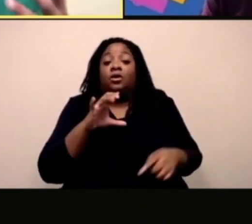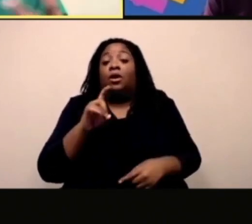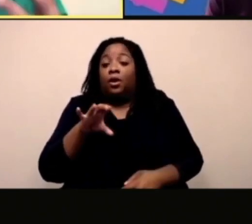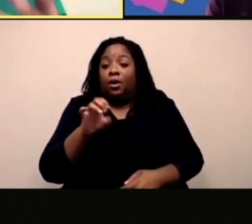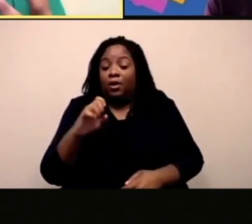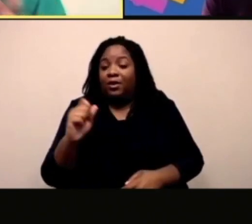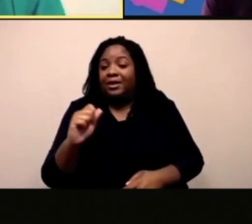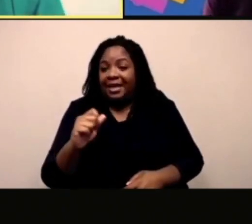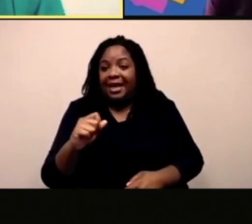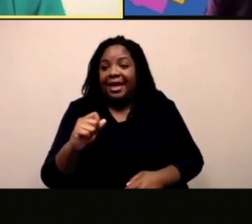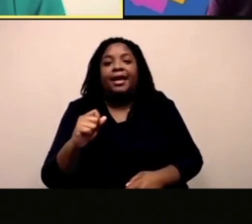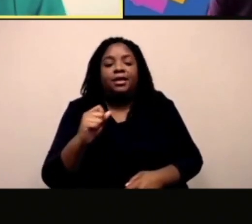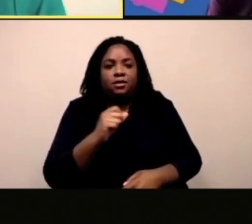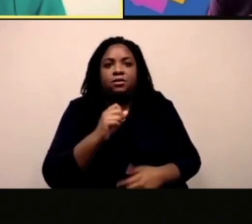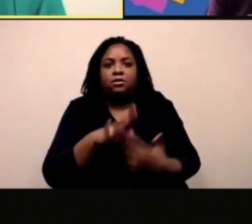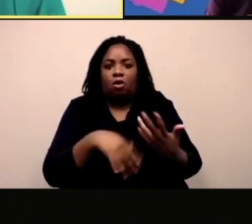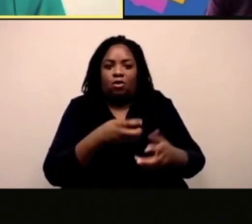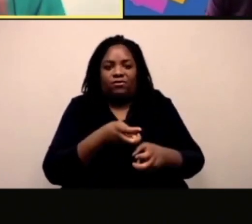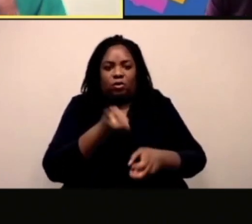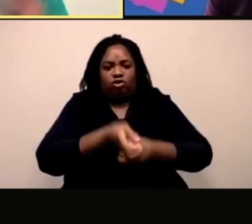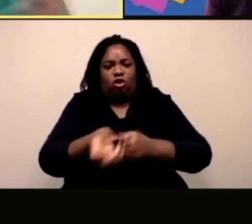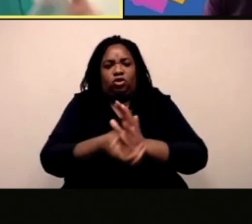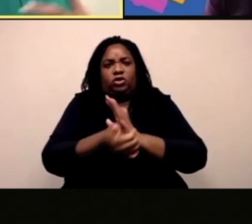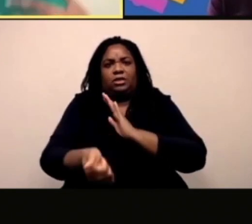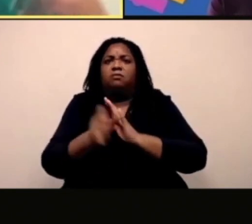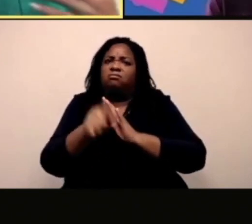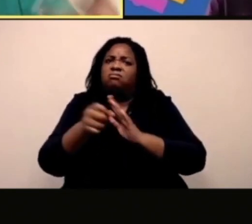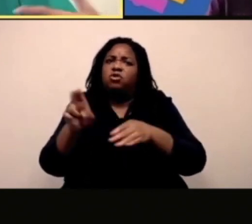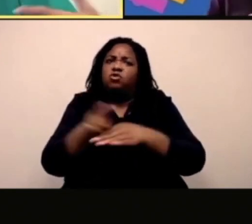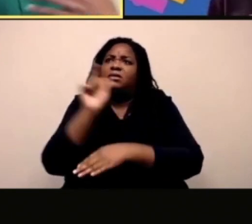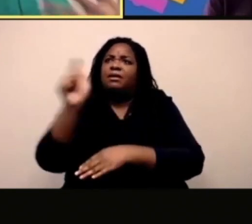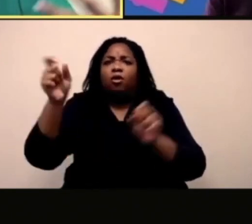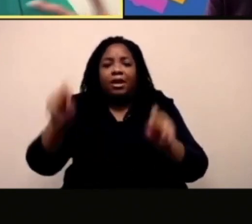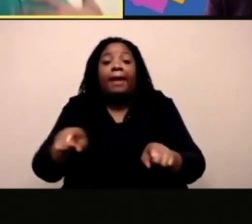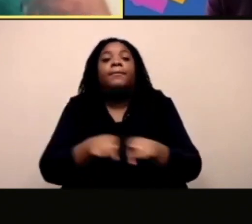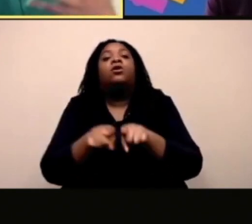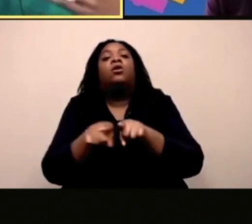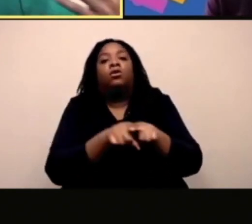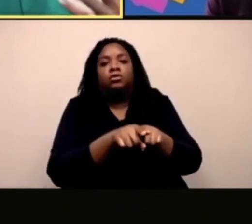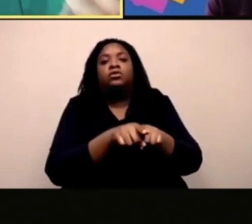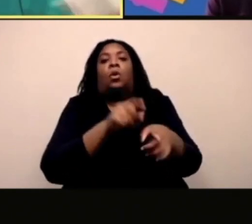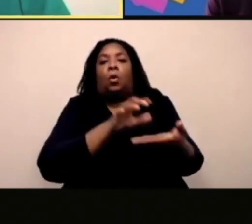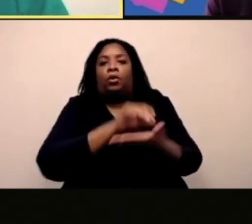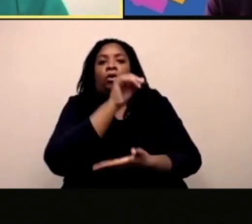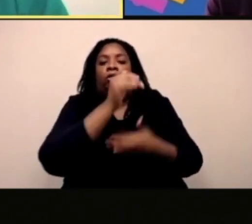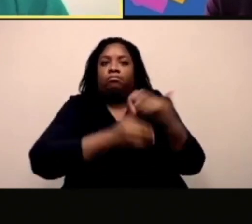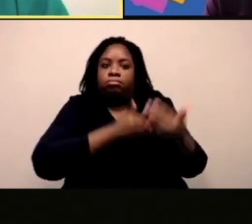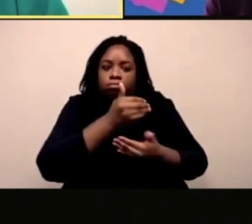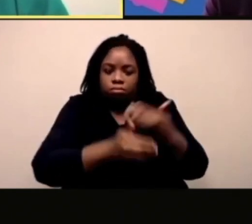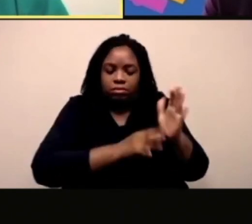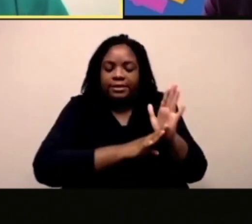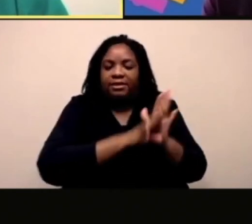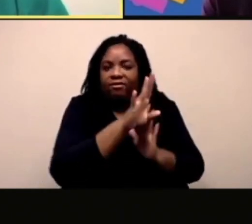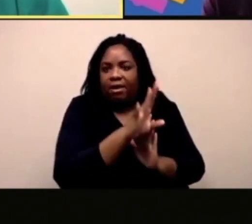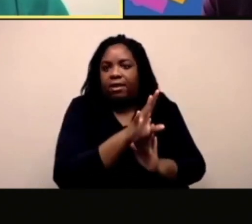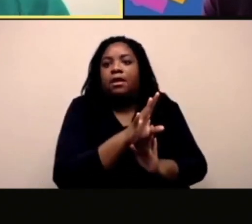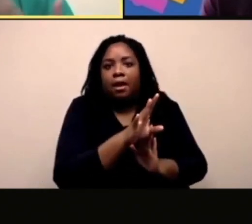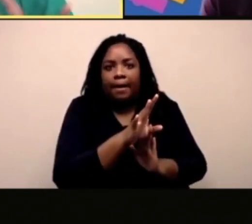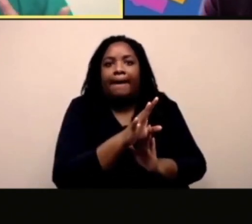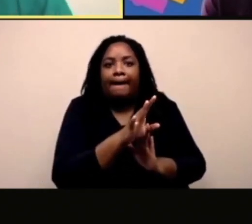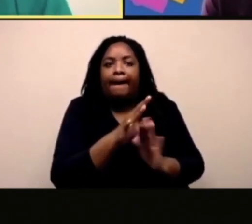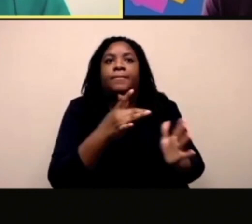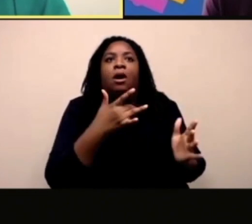them getting those hard skills that they'll be able to use, but also that they're doing and learning that while developing a